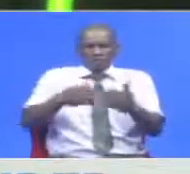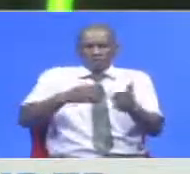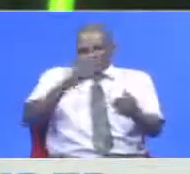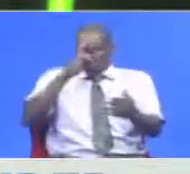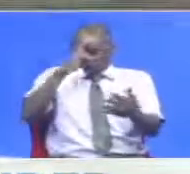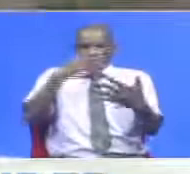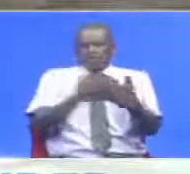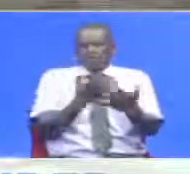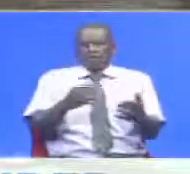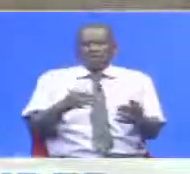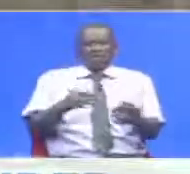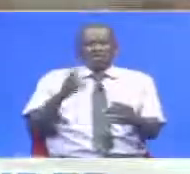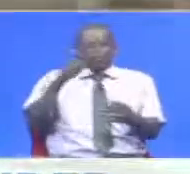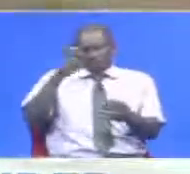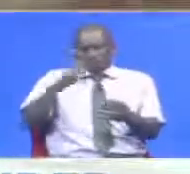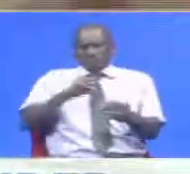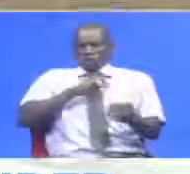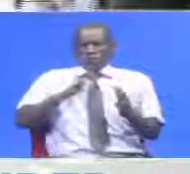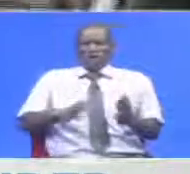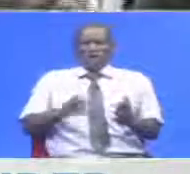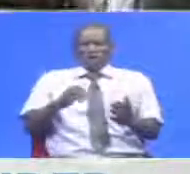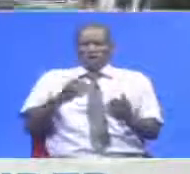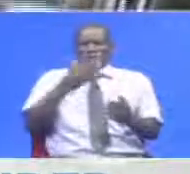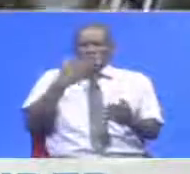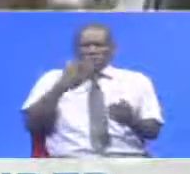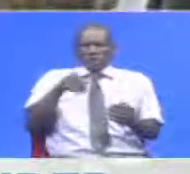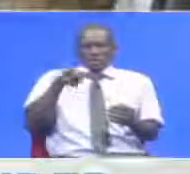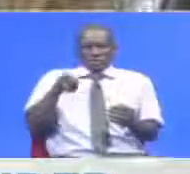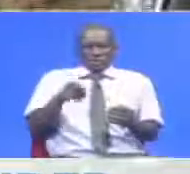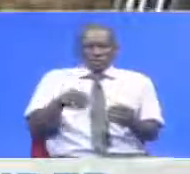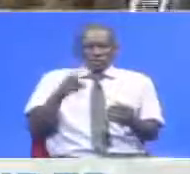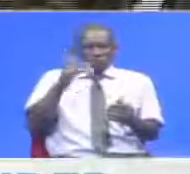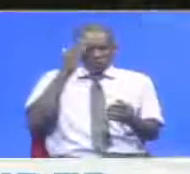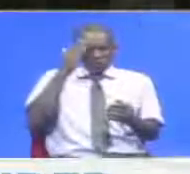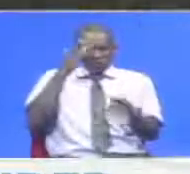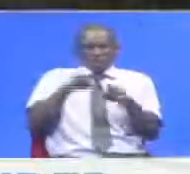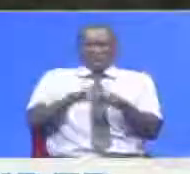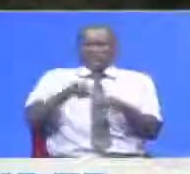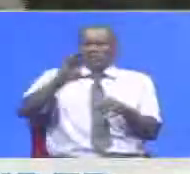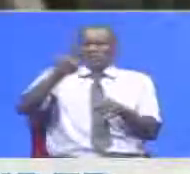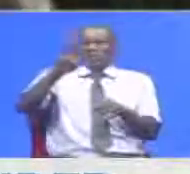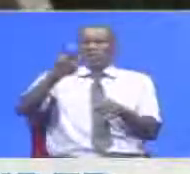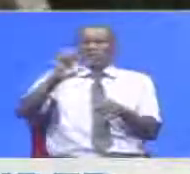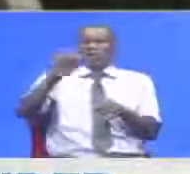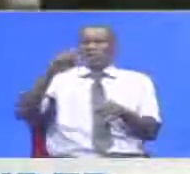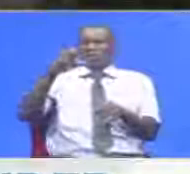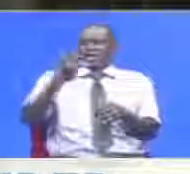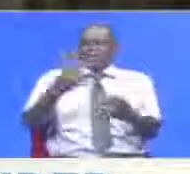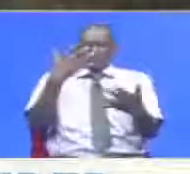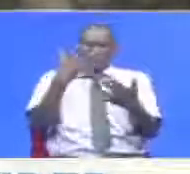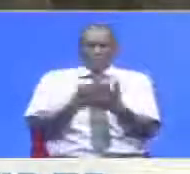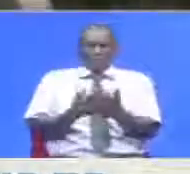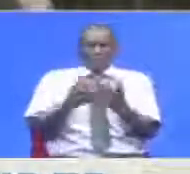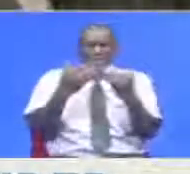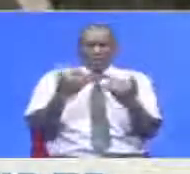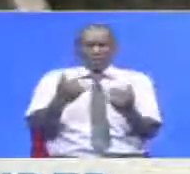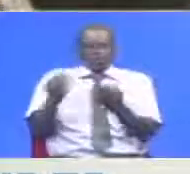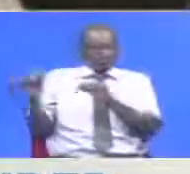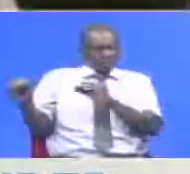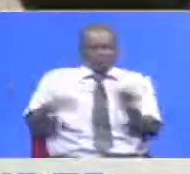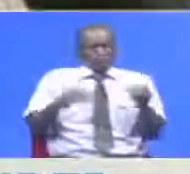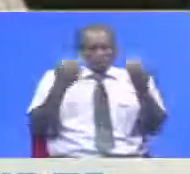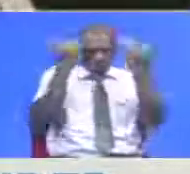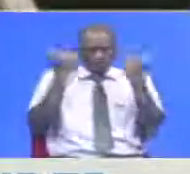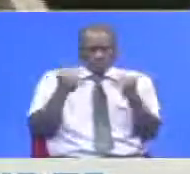owner of the sugar consignment, identified as Mr. Daniel Mwangi, has been arrested and is scheduled to appear in court. The